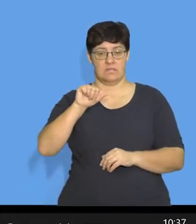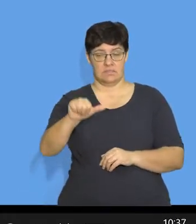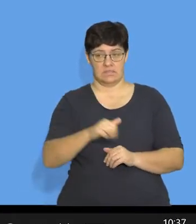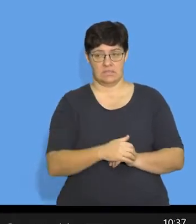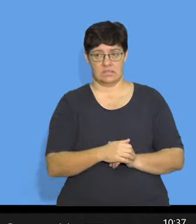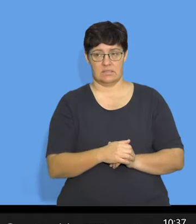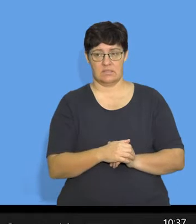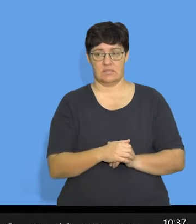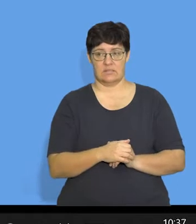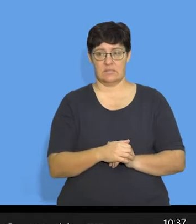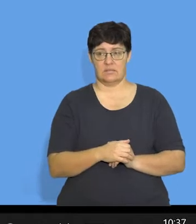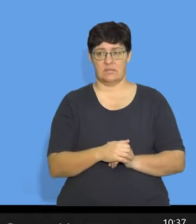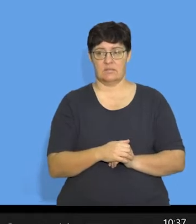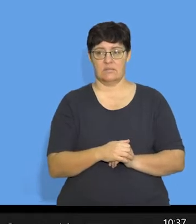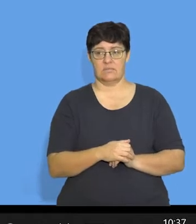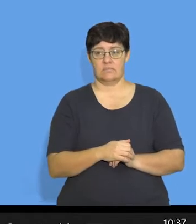19.6,